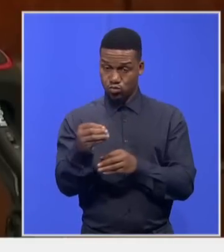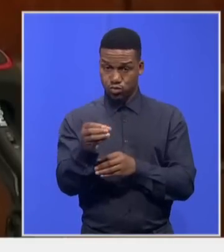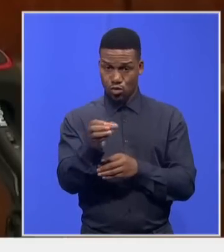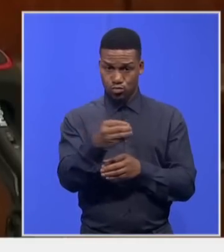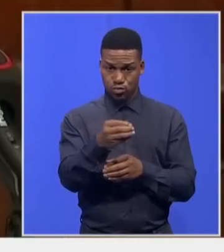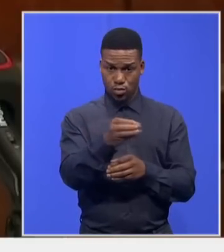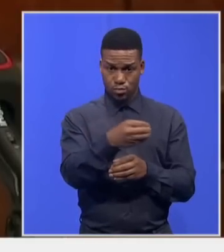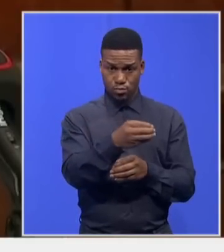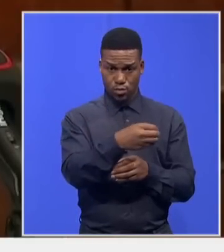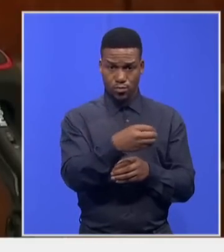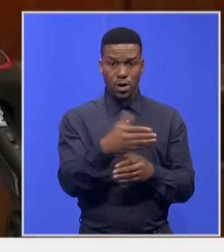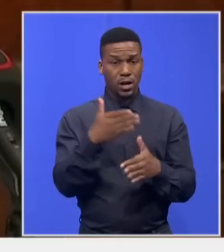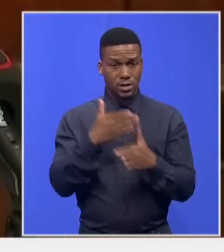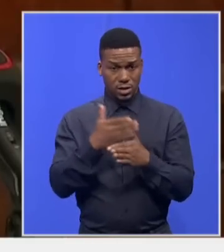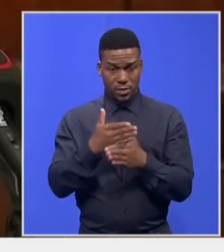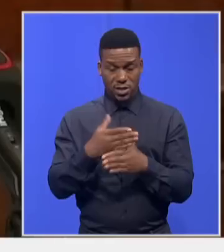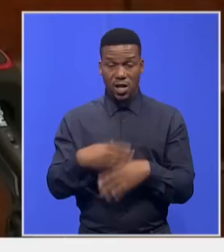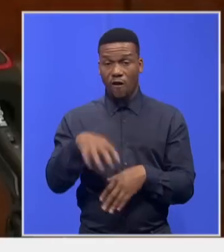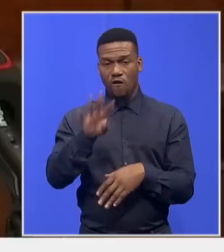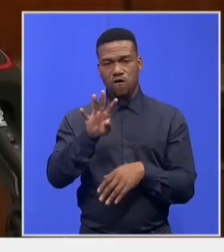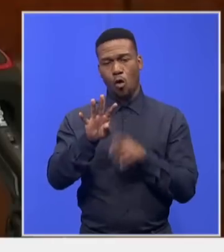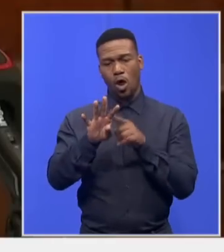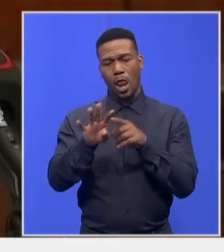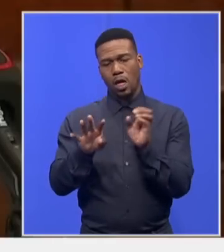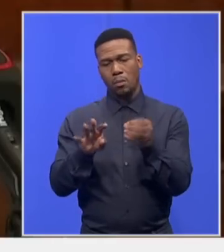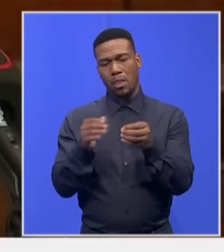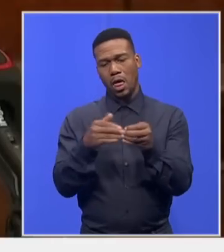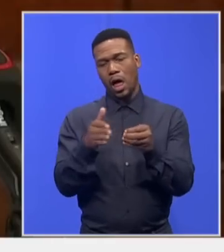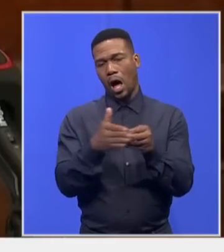said that Unit 4 is out, is about